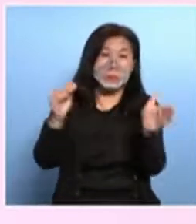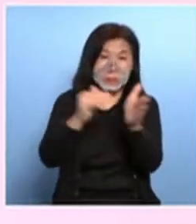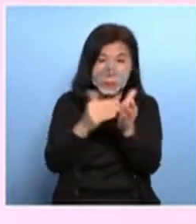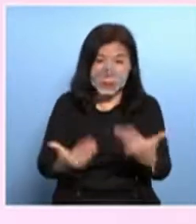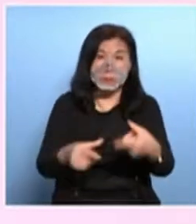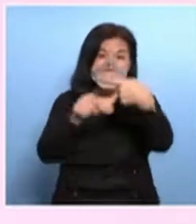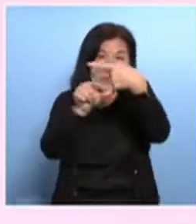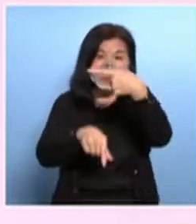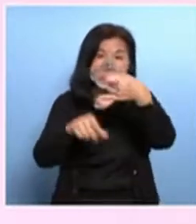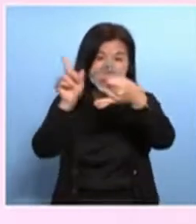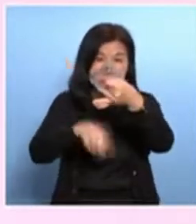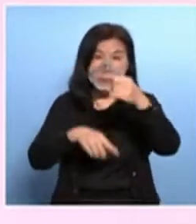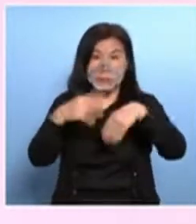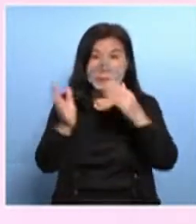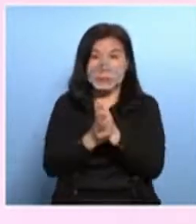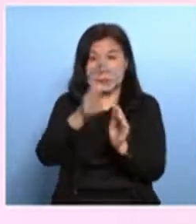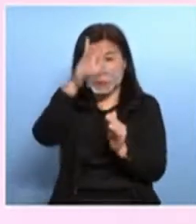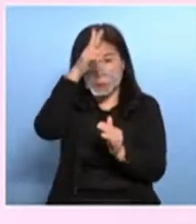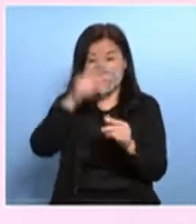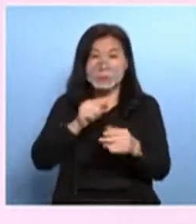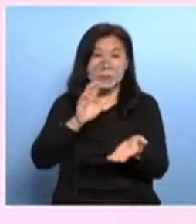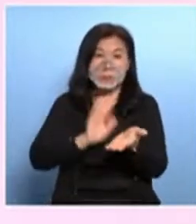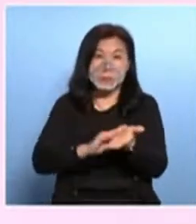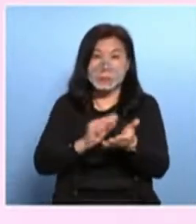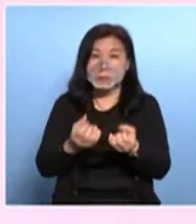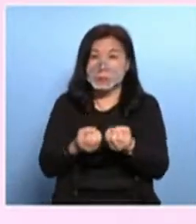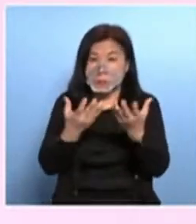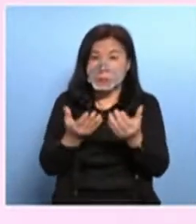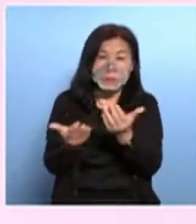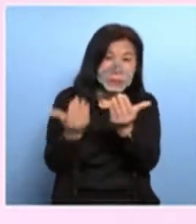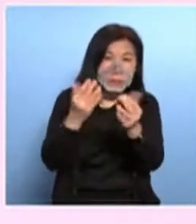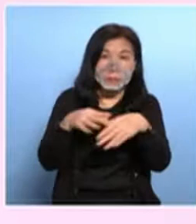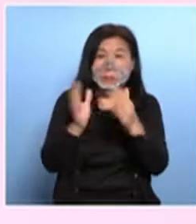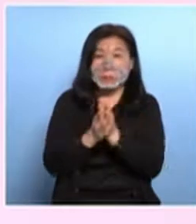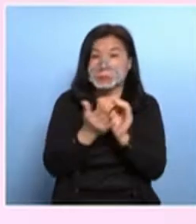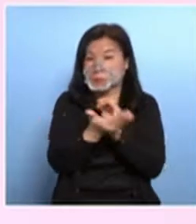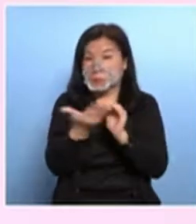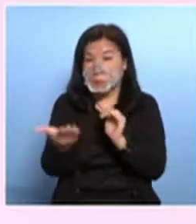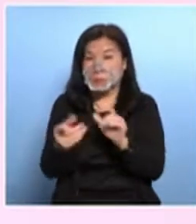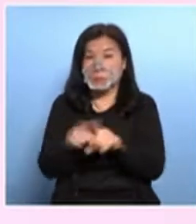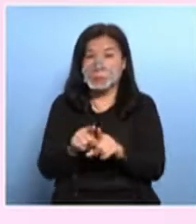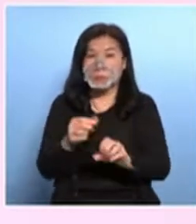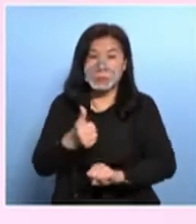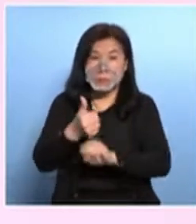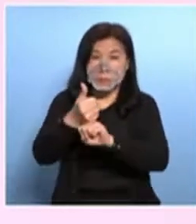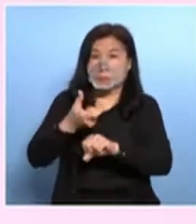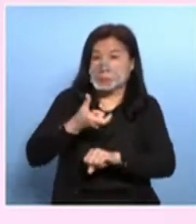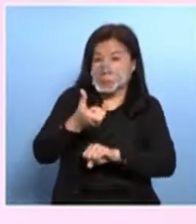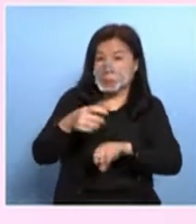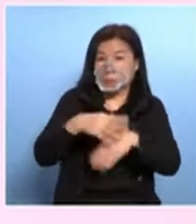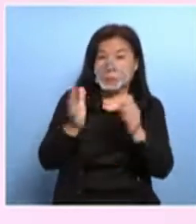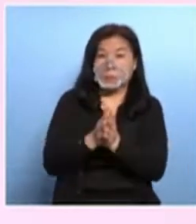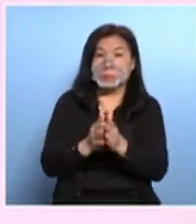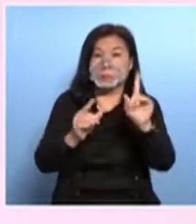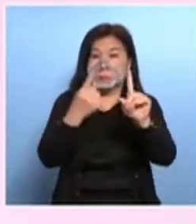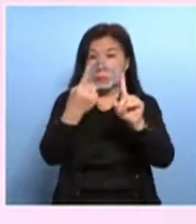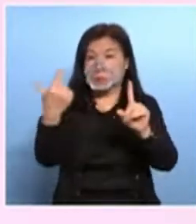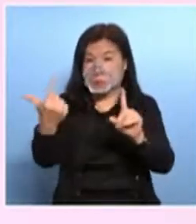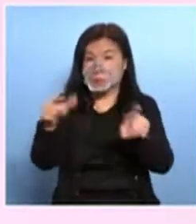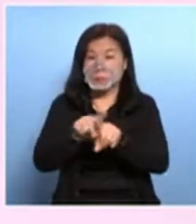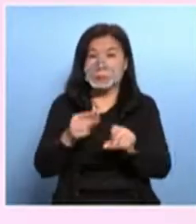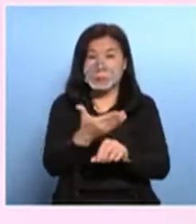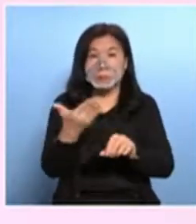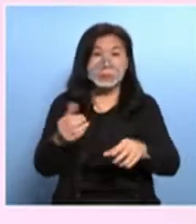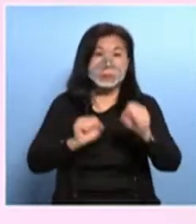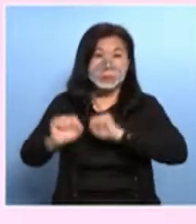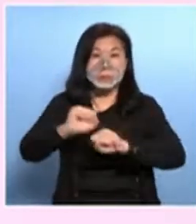Kong's external trade and attracting foreign investment. As at the end of January, the government has subsidized 118 C&E events under